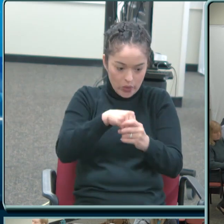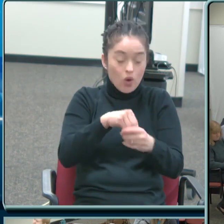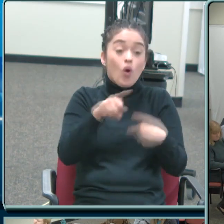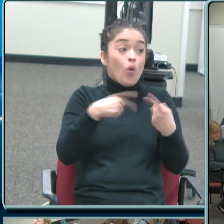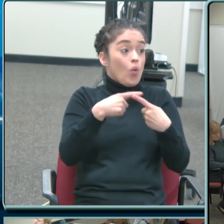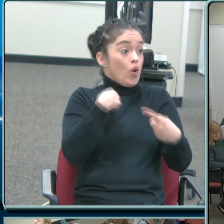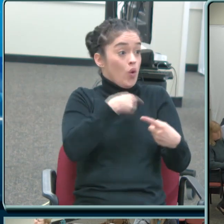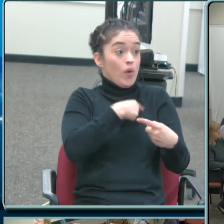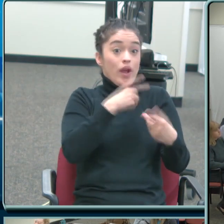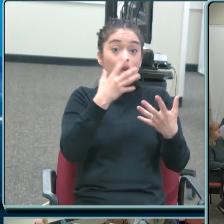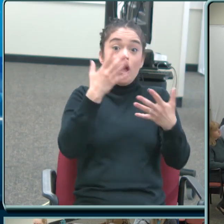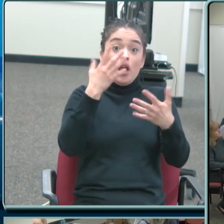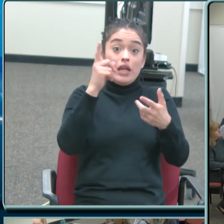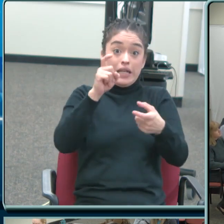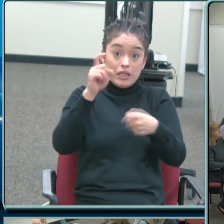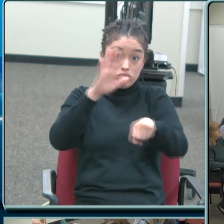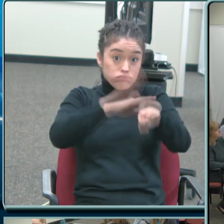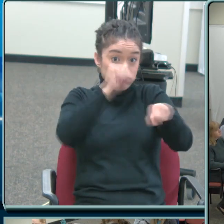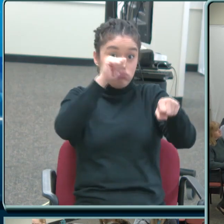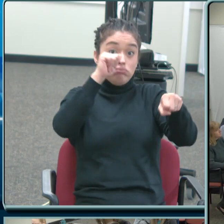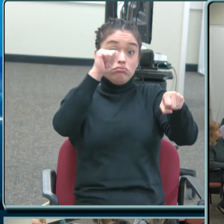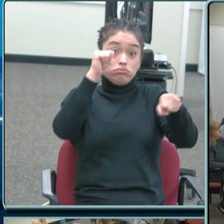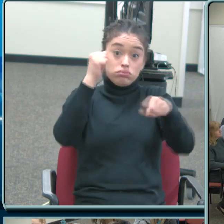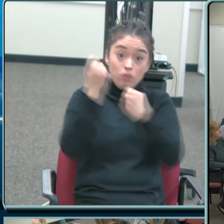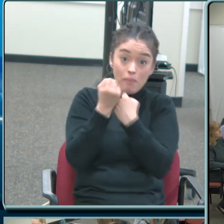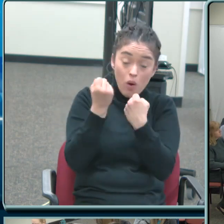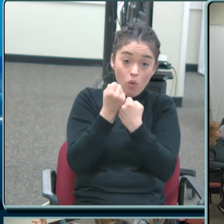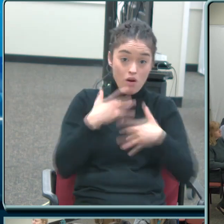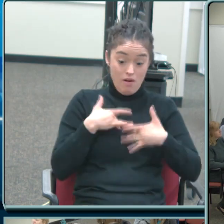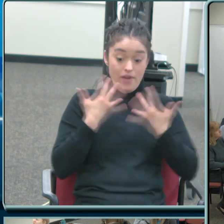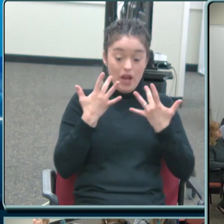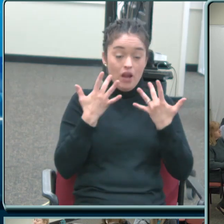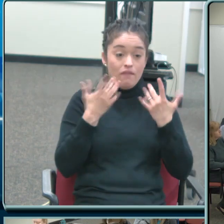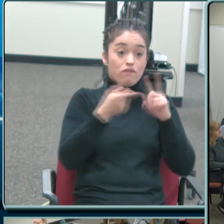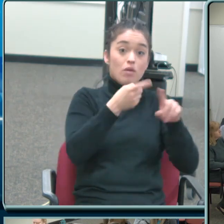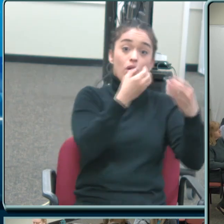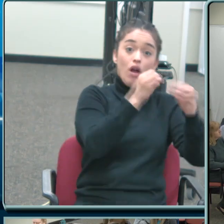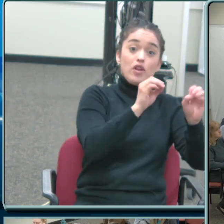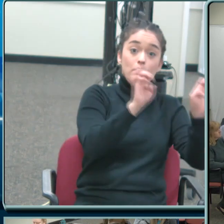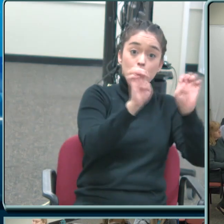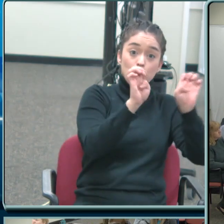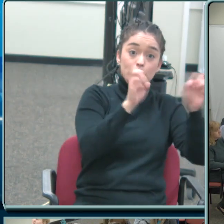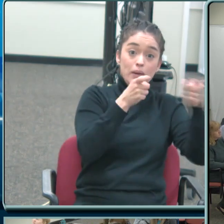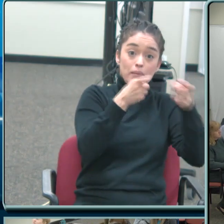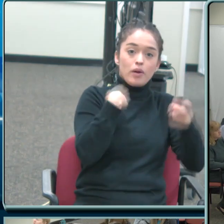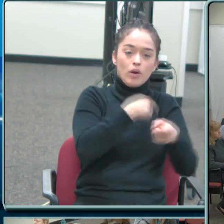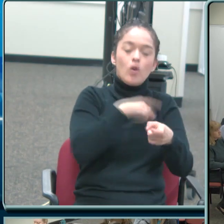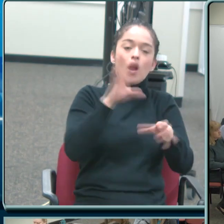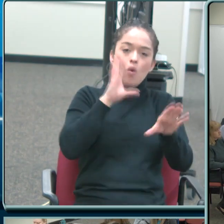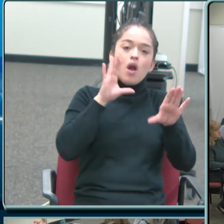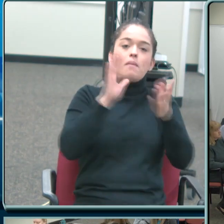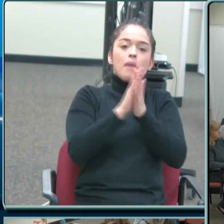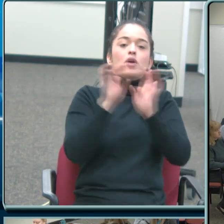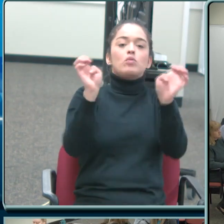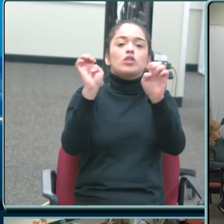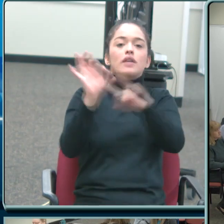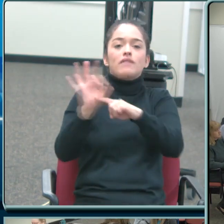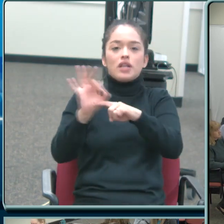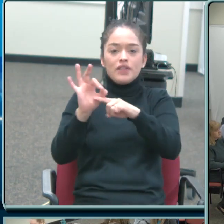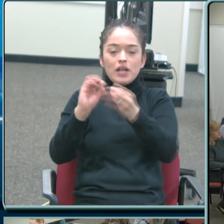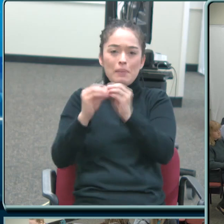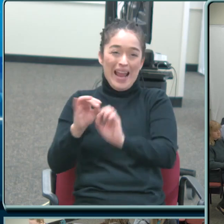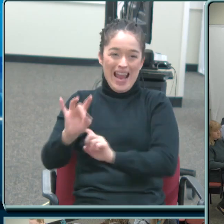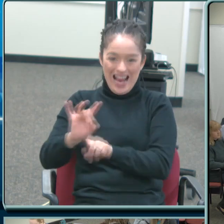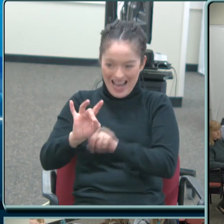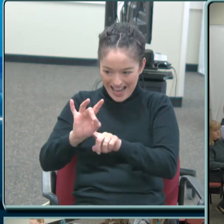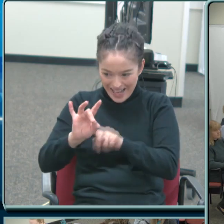we are requested to support an event through the Office of Emergency Management, we will activate as the Emergency Support Function 8,